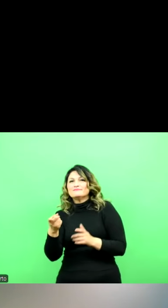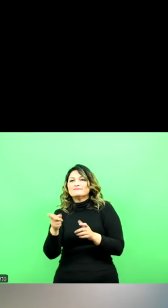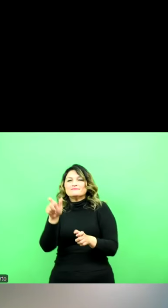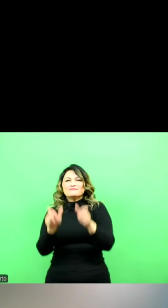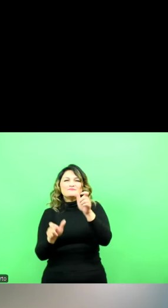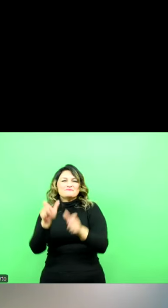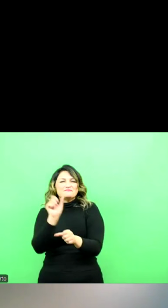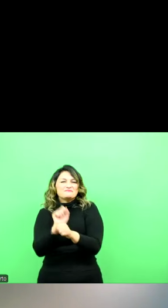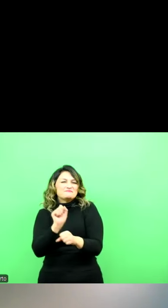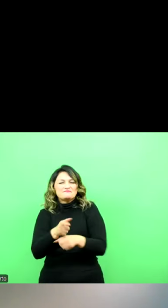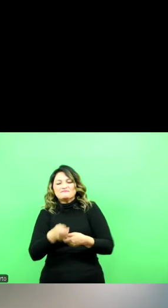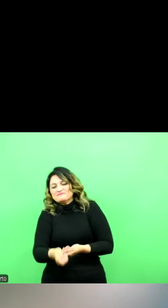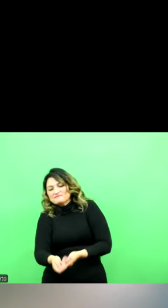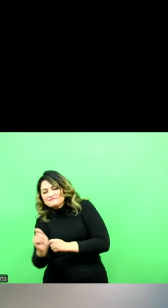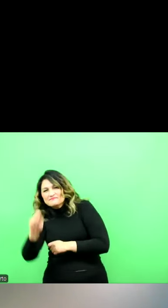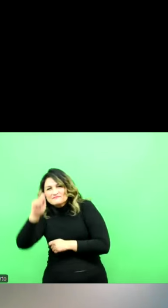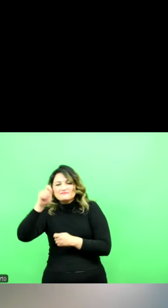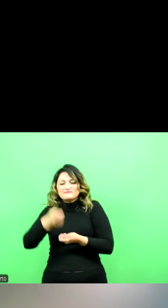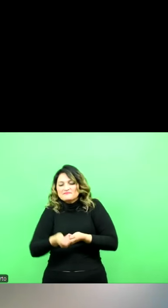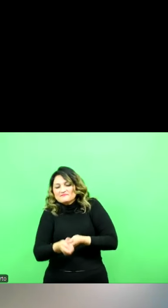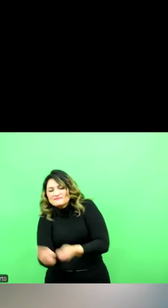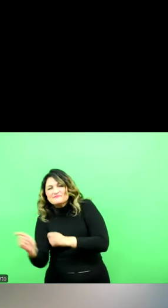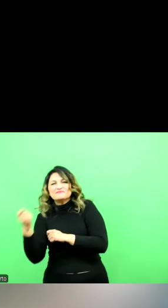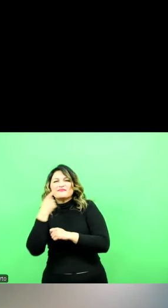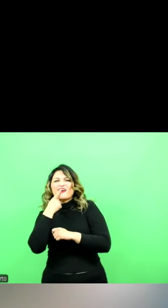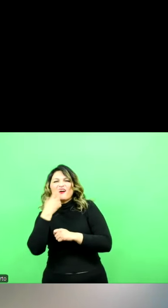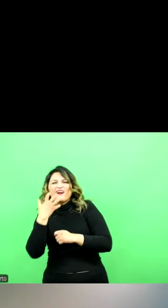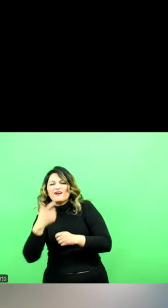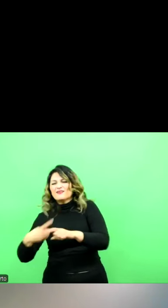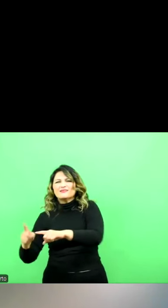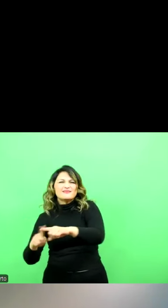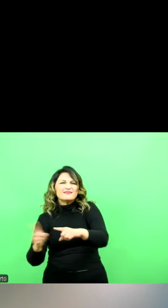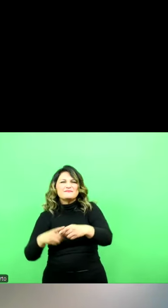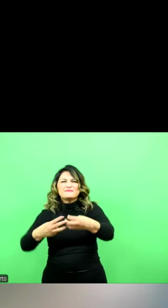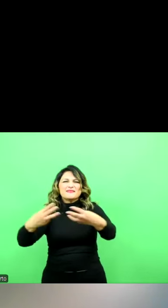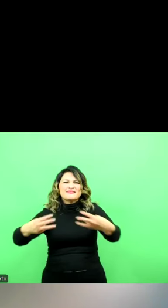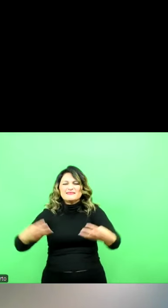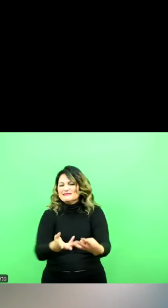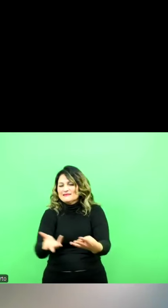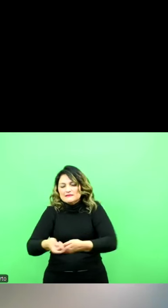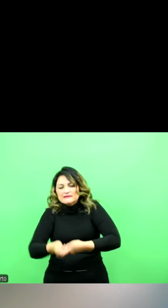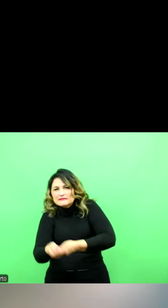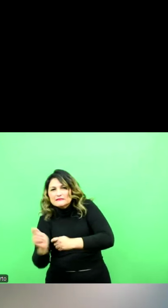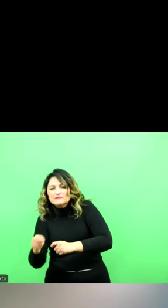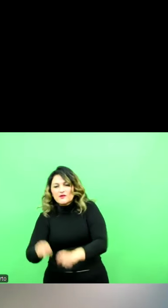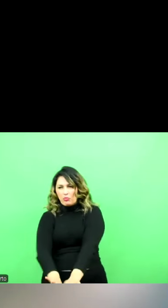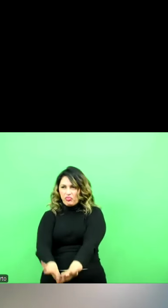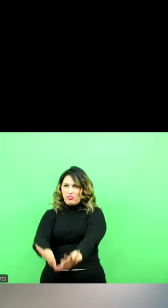And we also have to be ready to help the groups who are most vulnerable